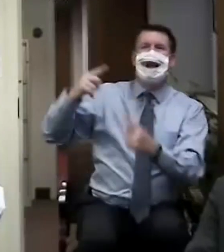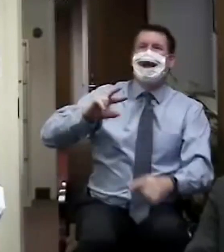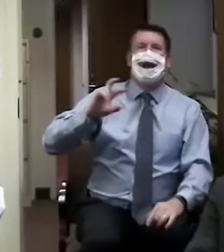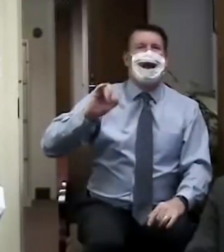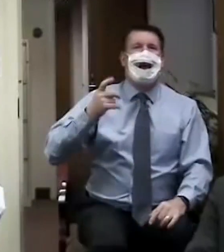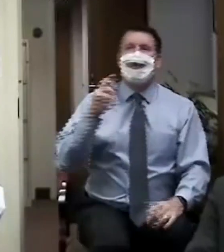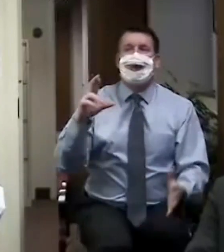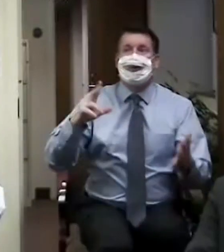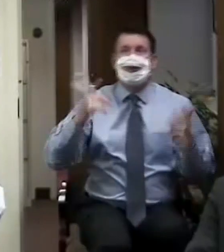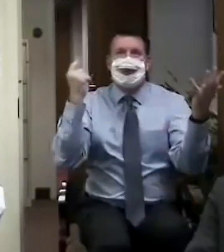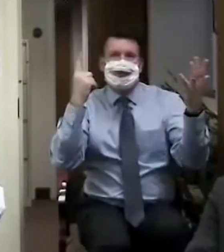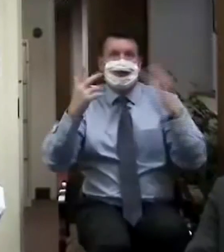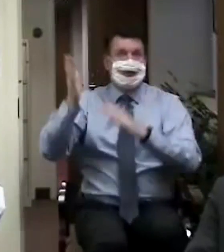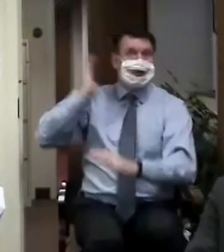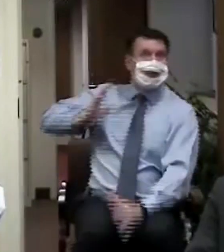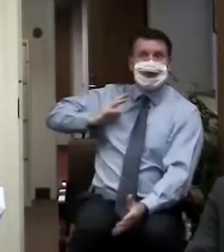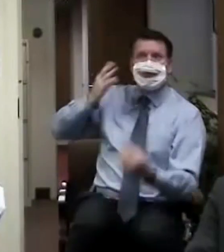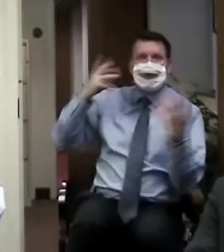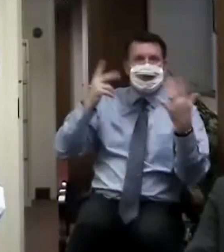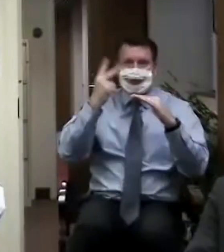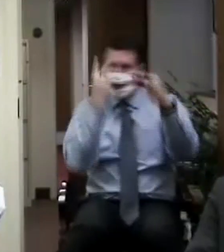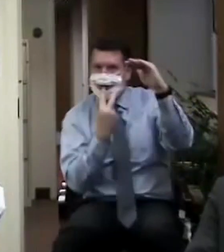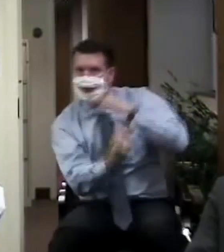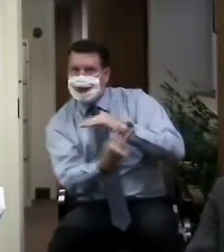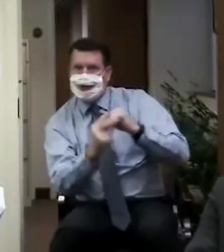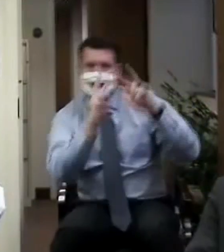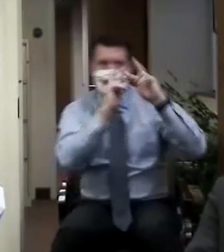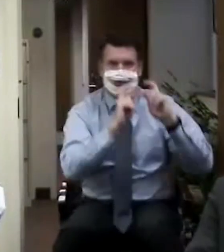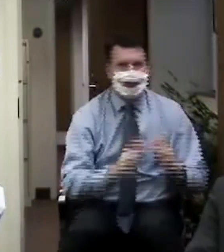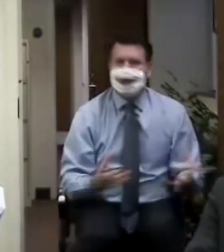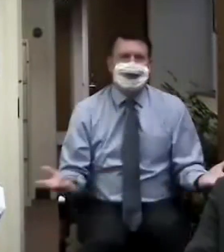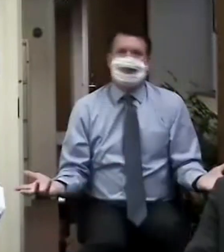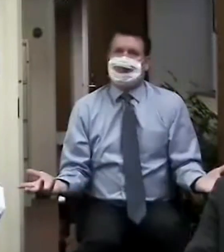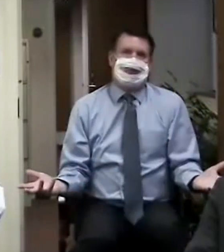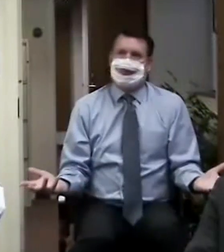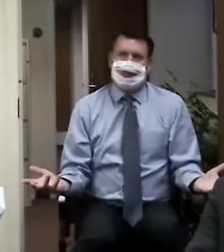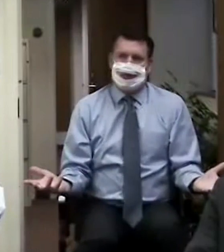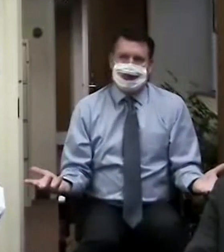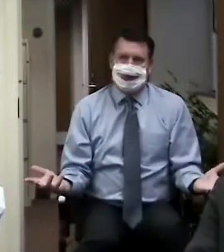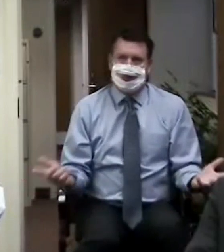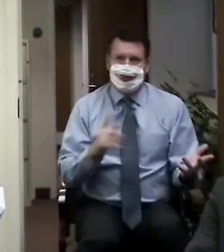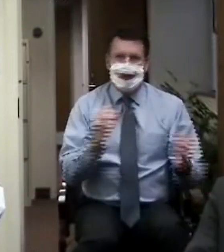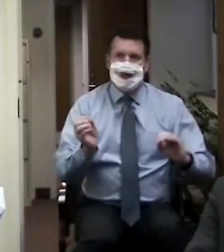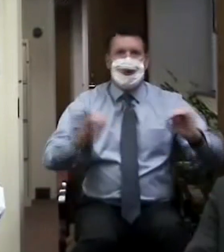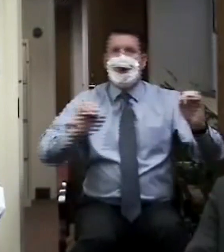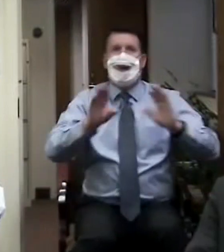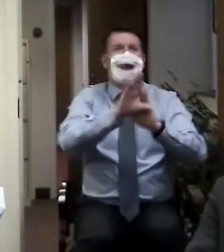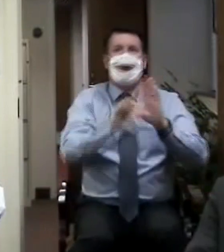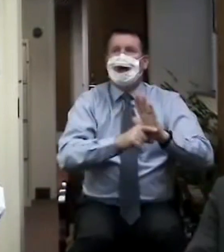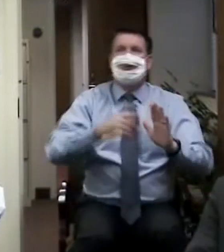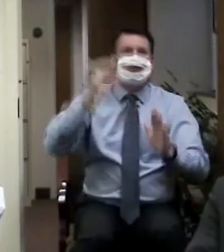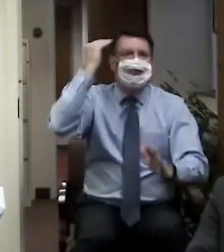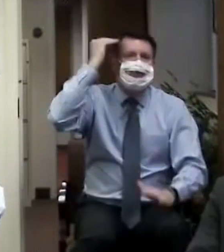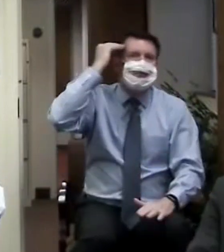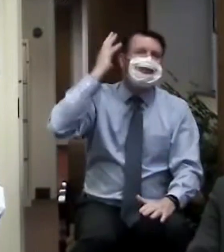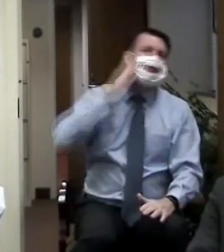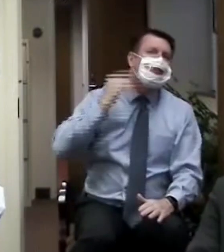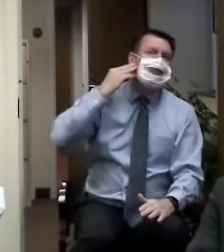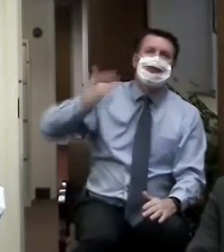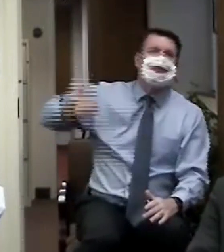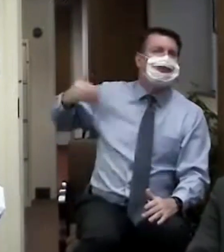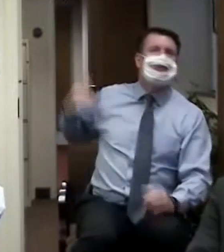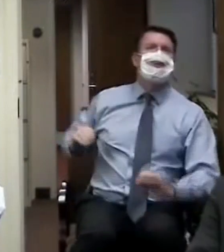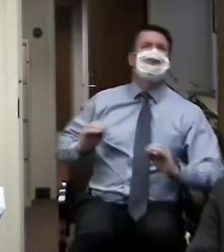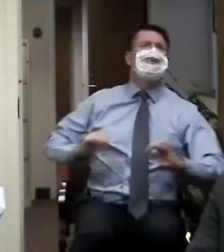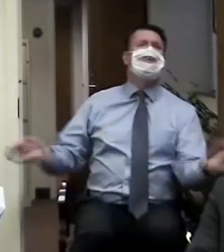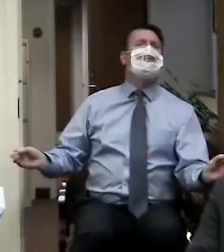certainly will inform what happens certainly with our volumes and our ramp up. But we really hope that we'll be back up